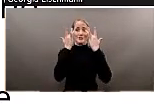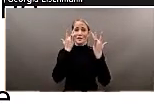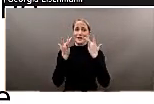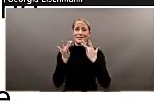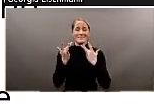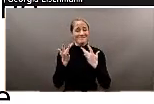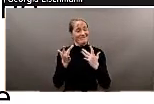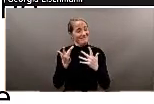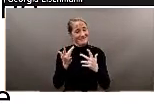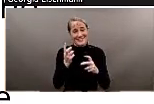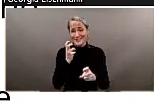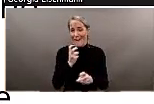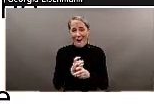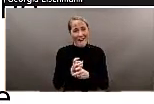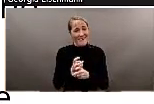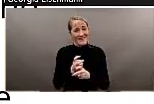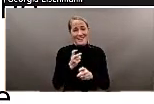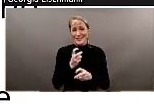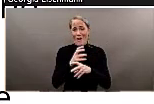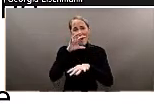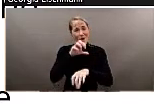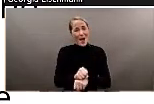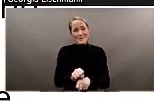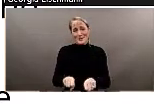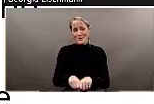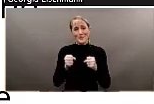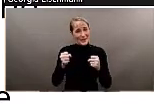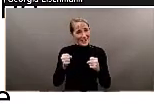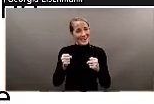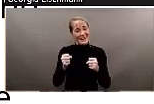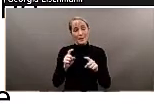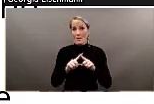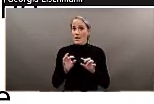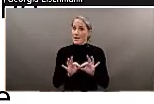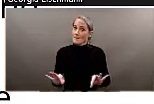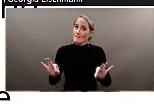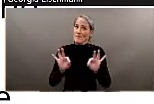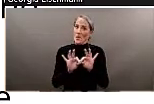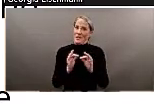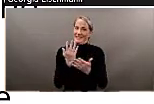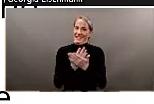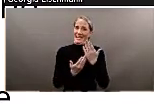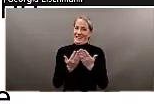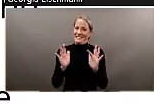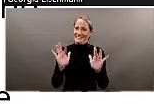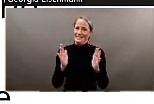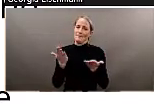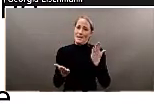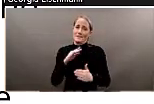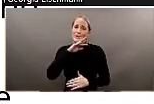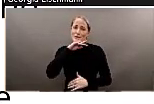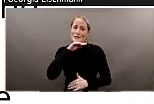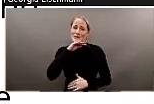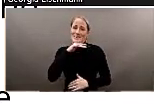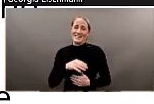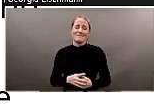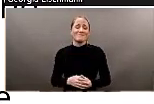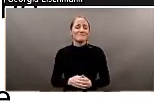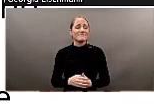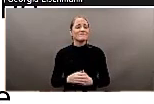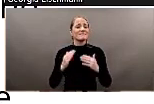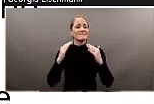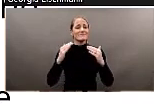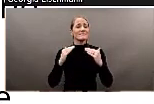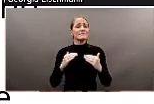probably touched my face 3 or 4 times already today. So that's something that's difficult for us to do, especially if our hands are unwashed. And then, you want